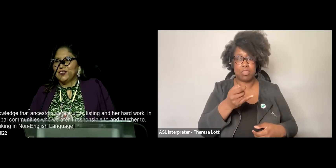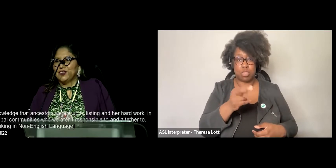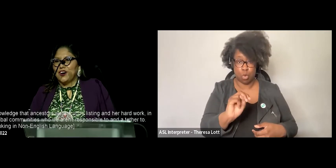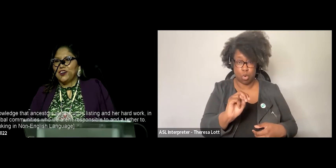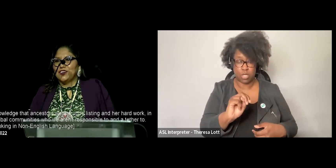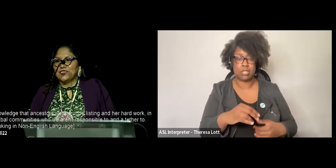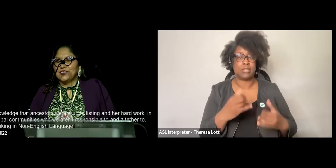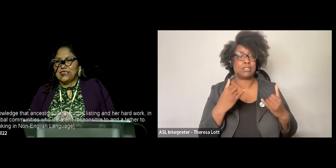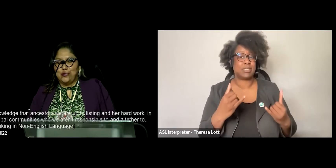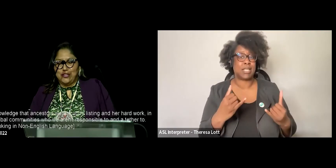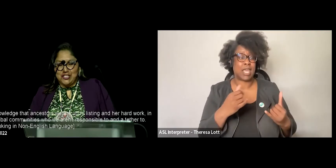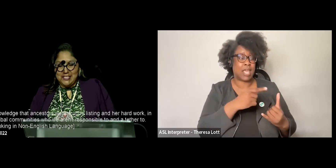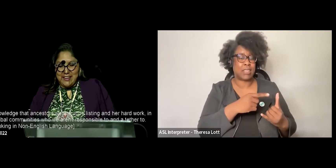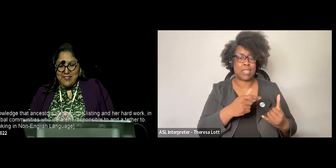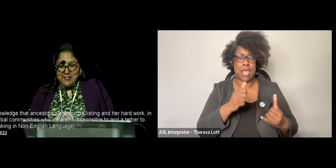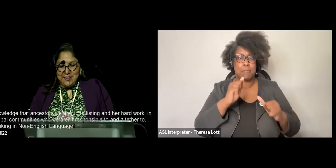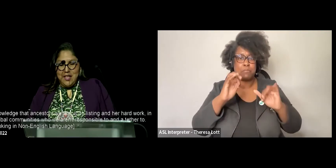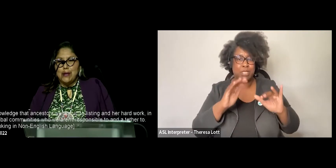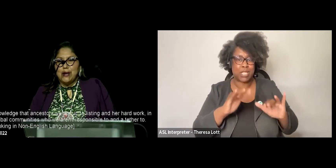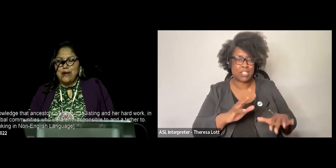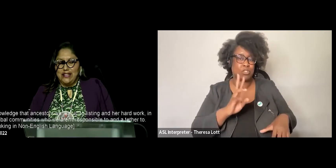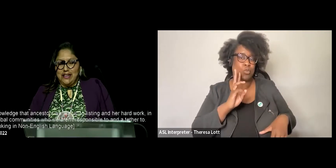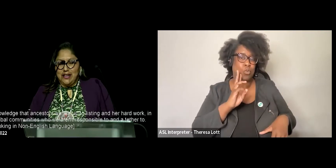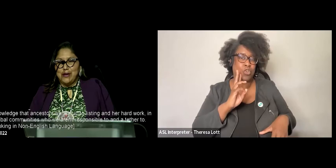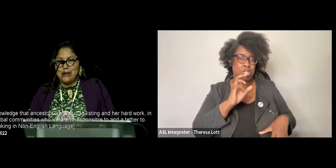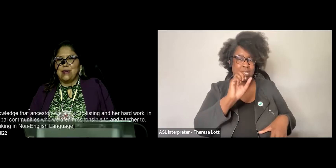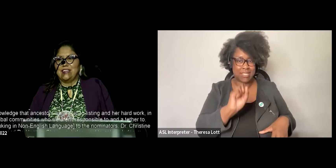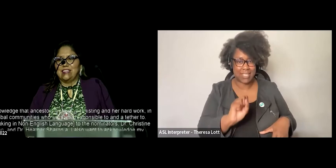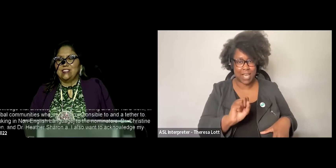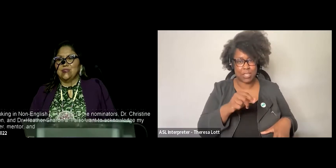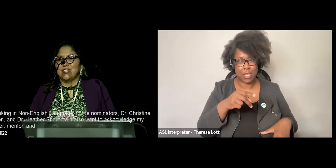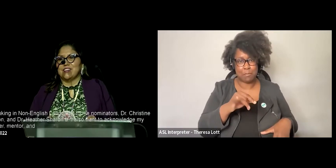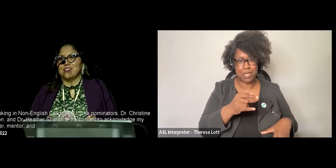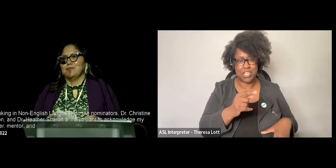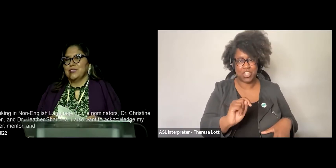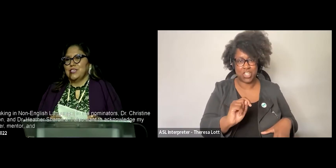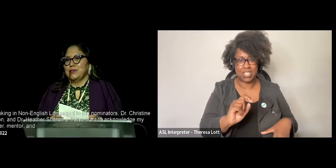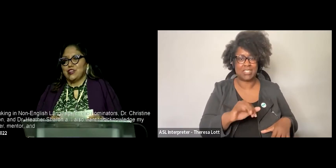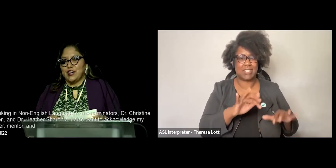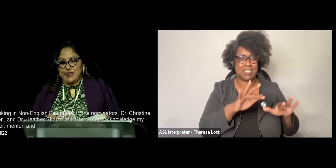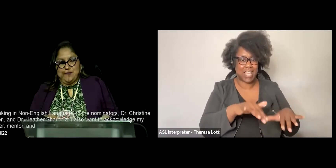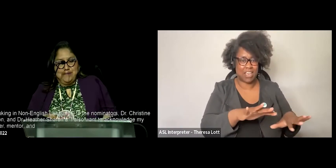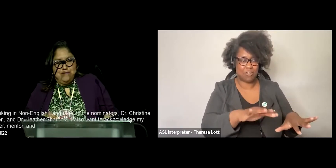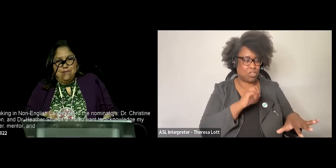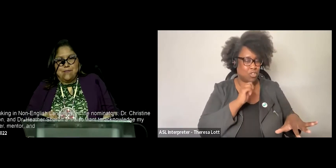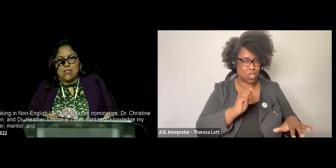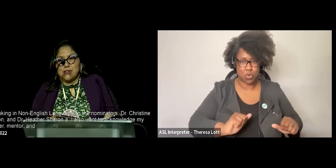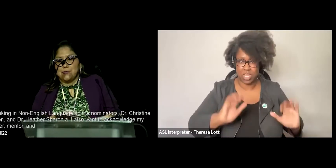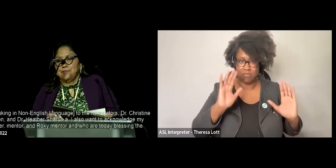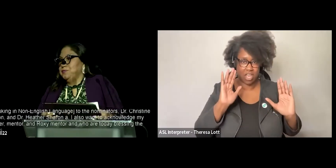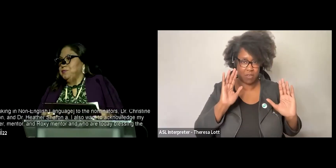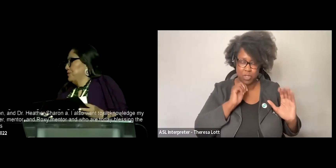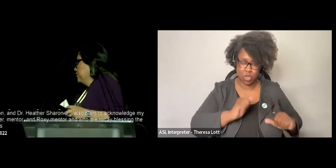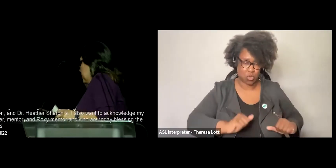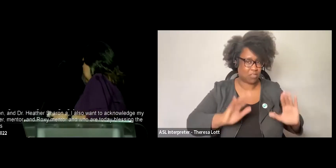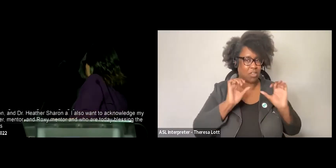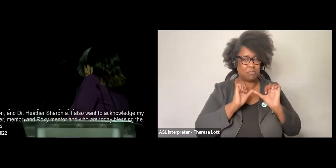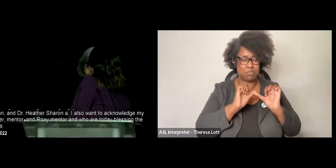today blessing the waters in the South Puget Sound. Bepede, don't give up, keep trying. I hope.